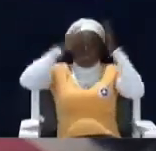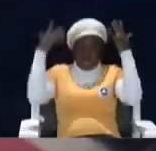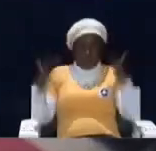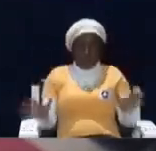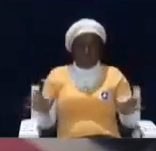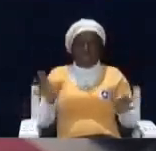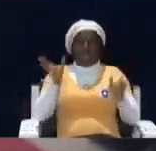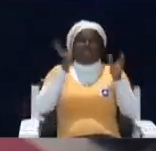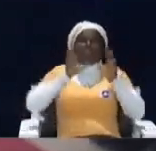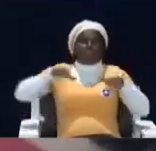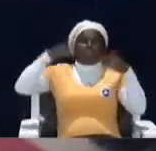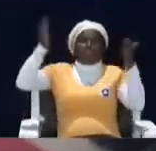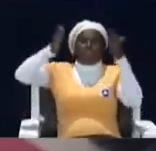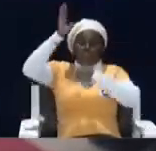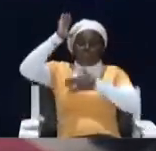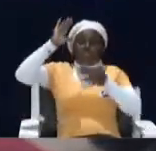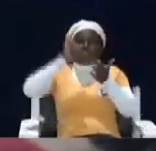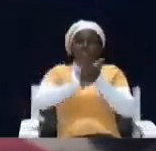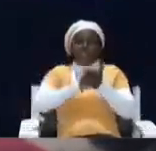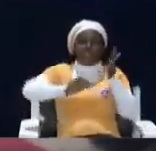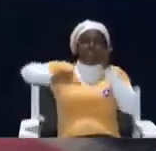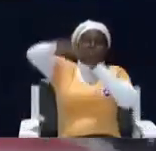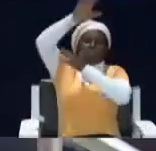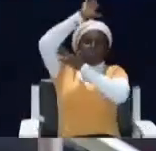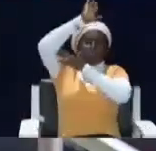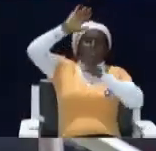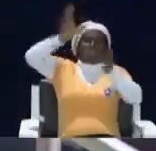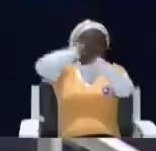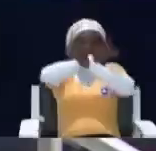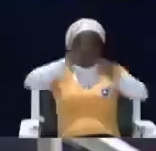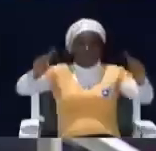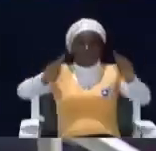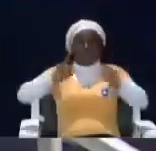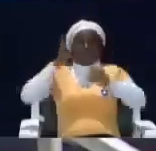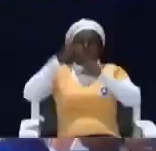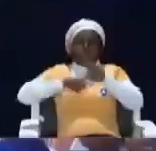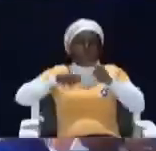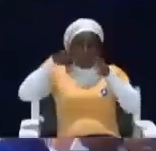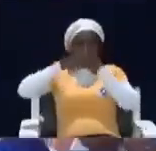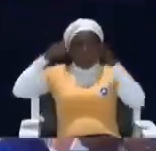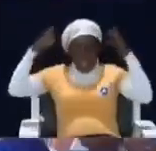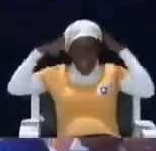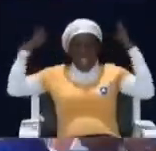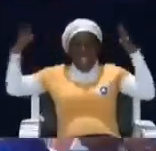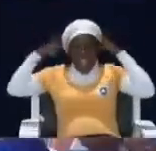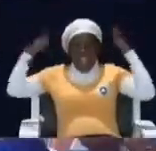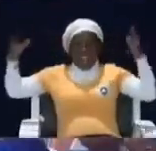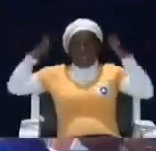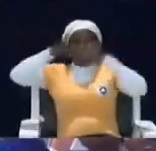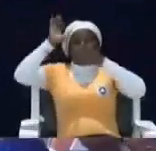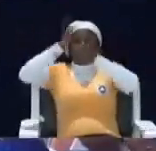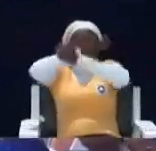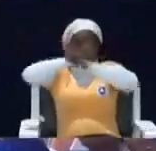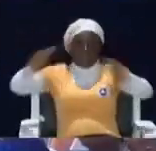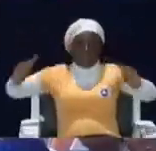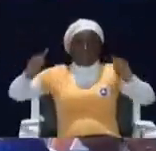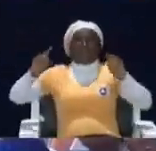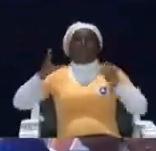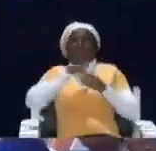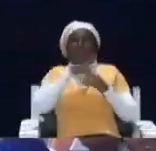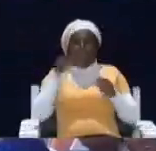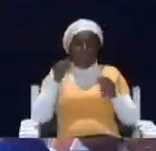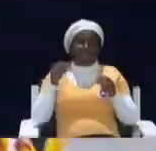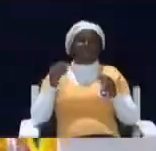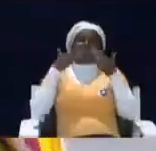I want to give glory to God. That God deliver me from this head noise to the glory of God. I